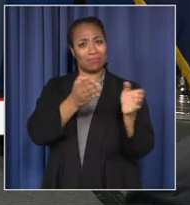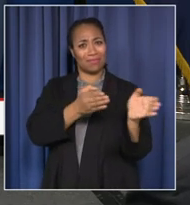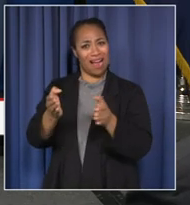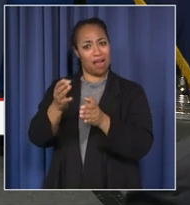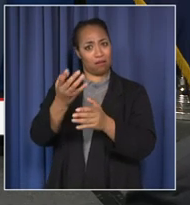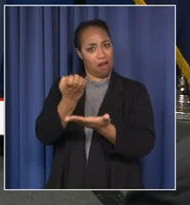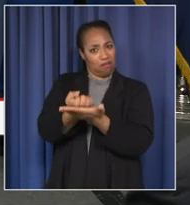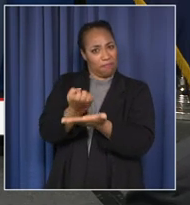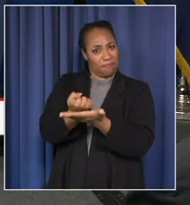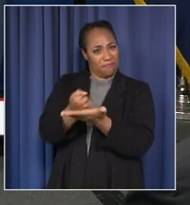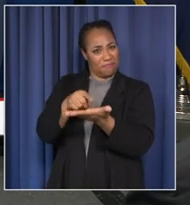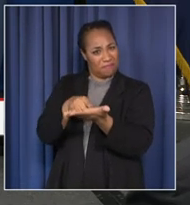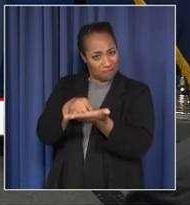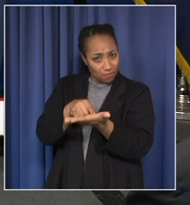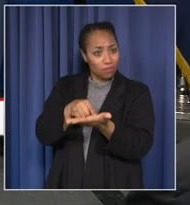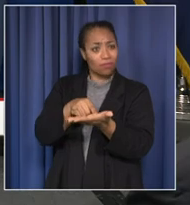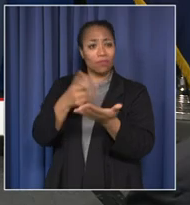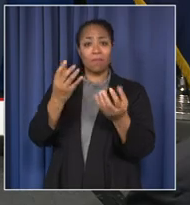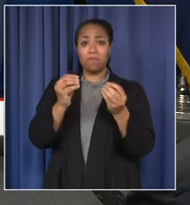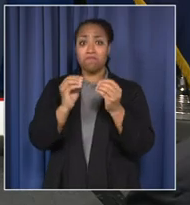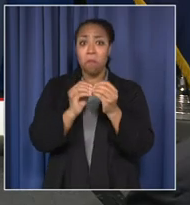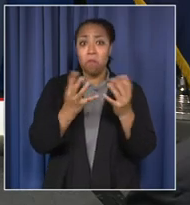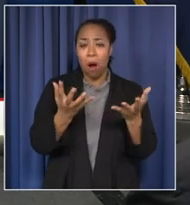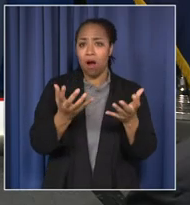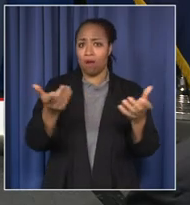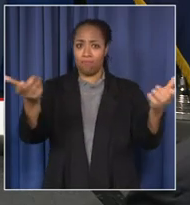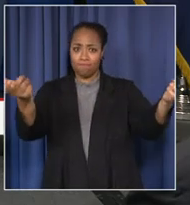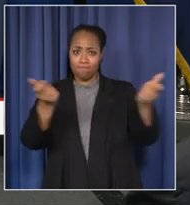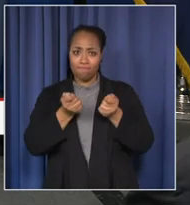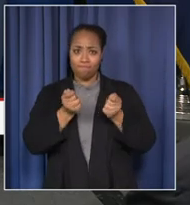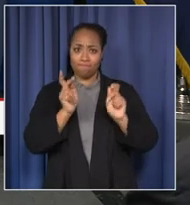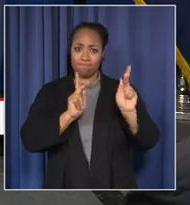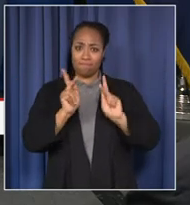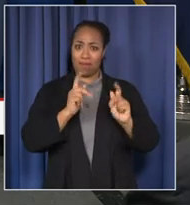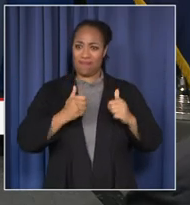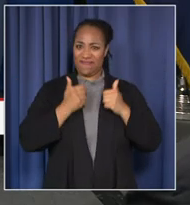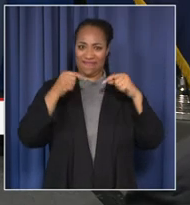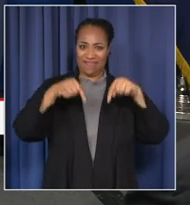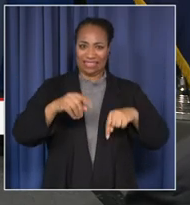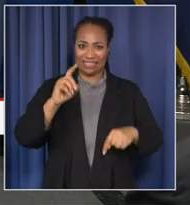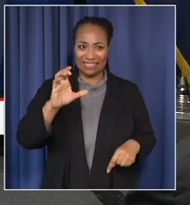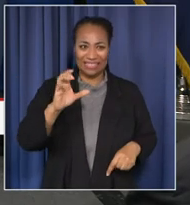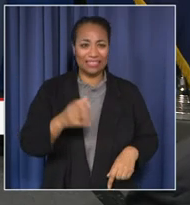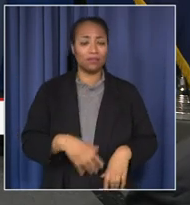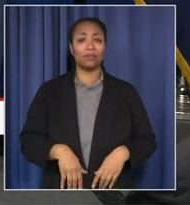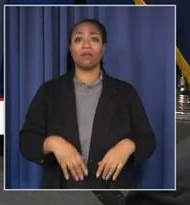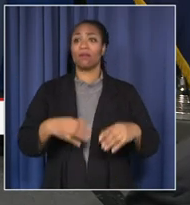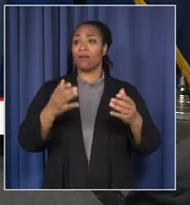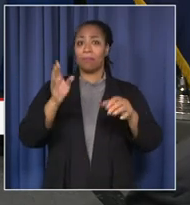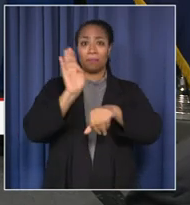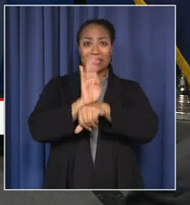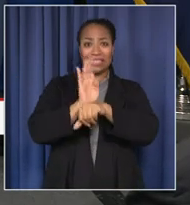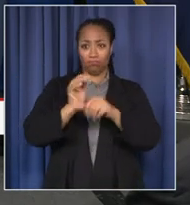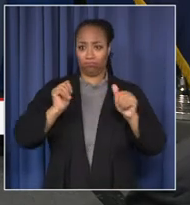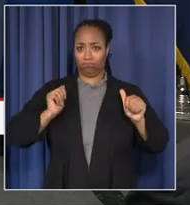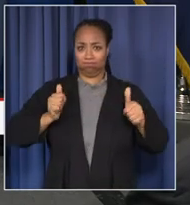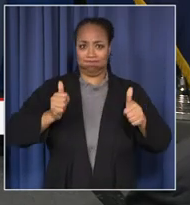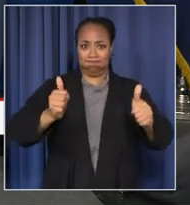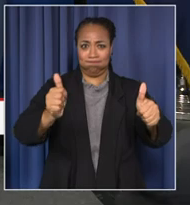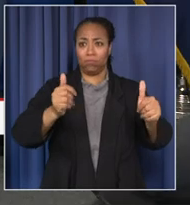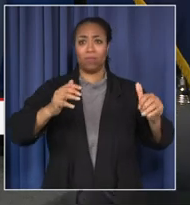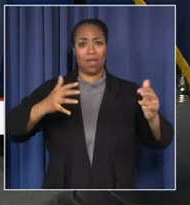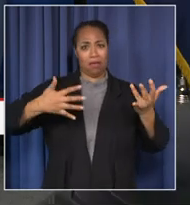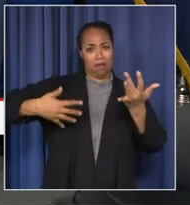how we bring more activity and vitality to the downtown, and the federal workforce is a big part of